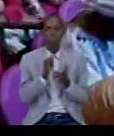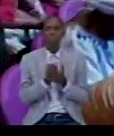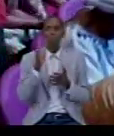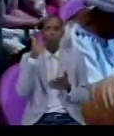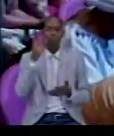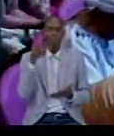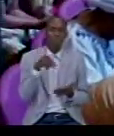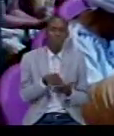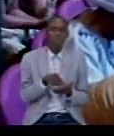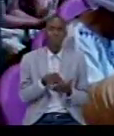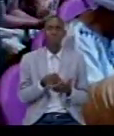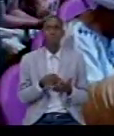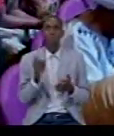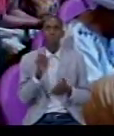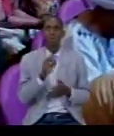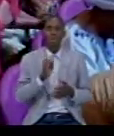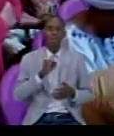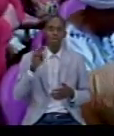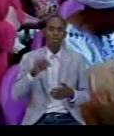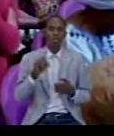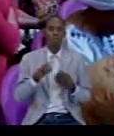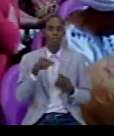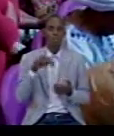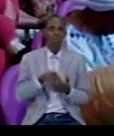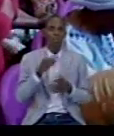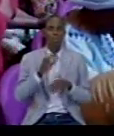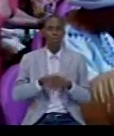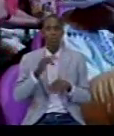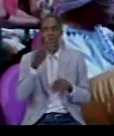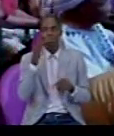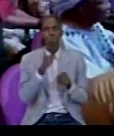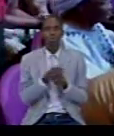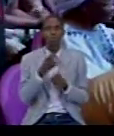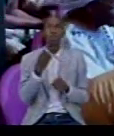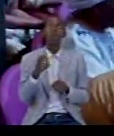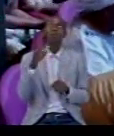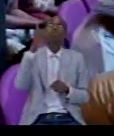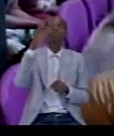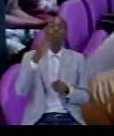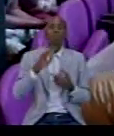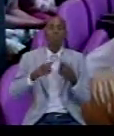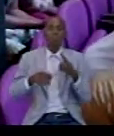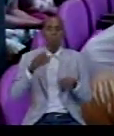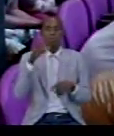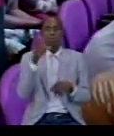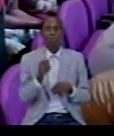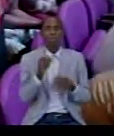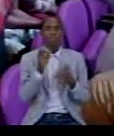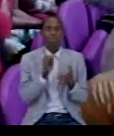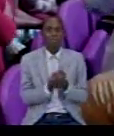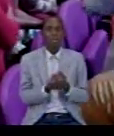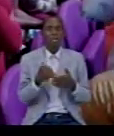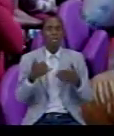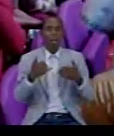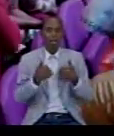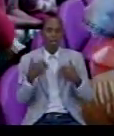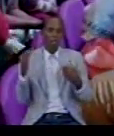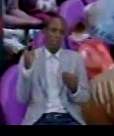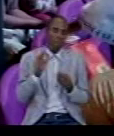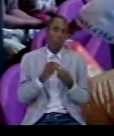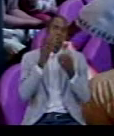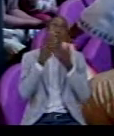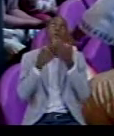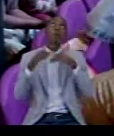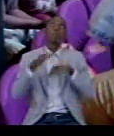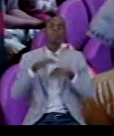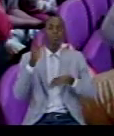stand where we ought to stand on the promises of God. Friends that have more of heaven than